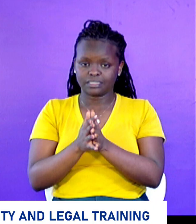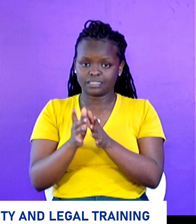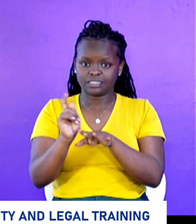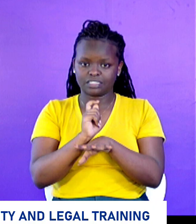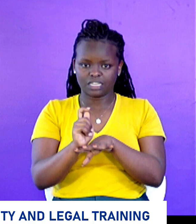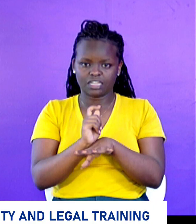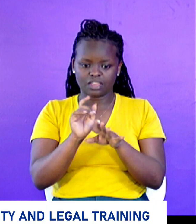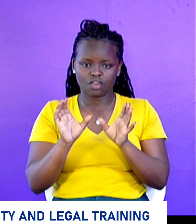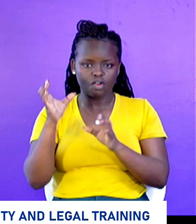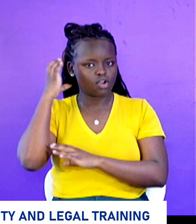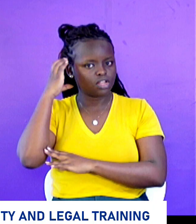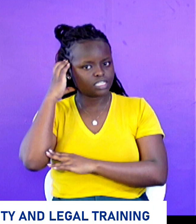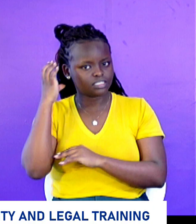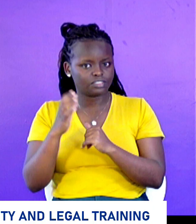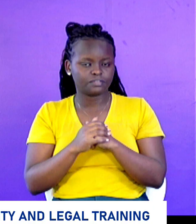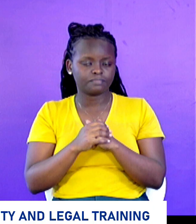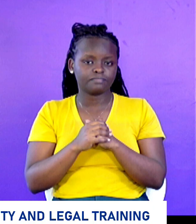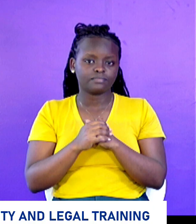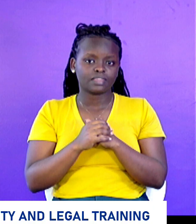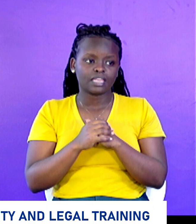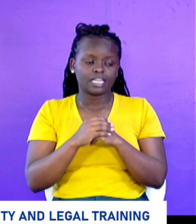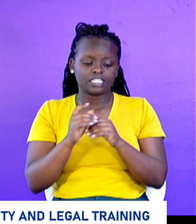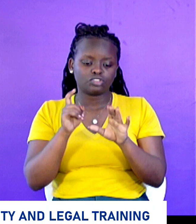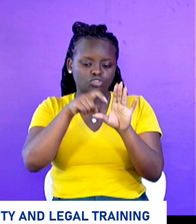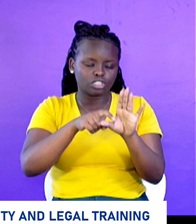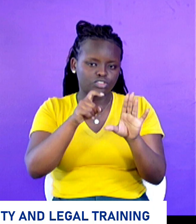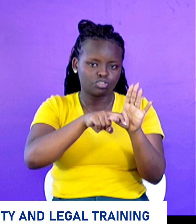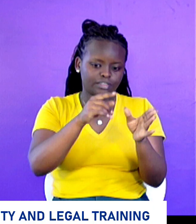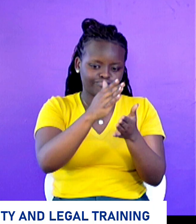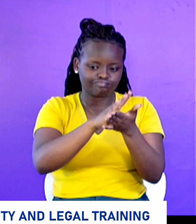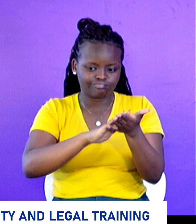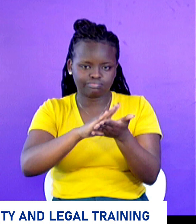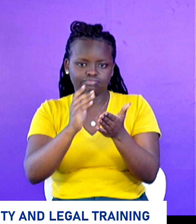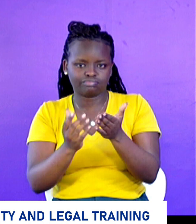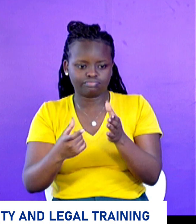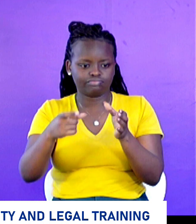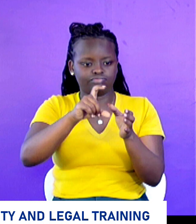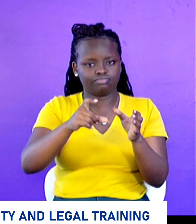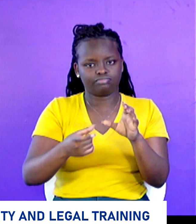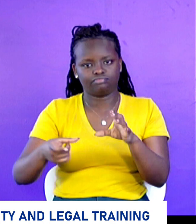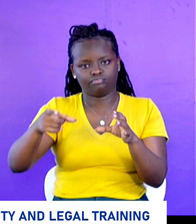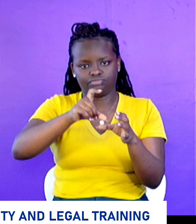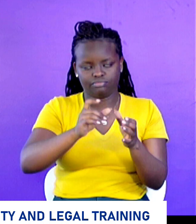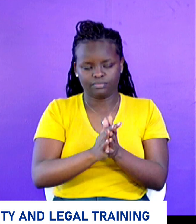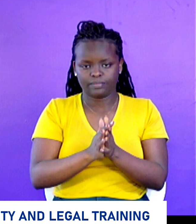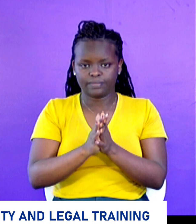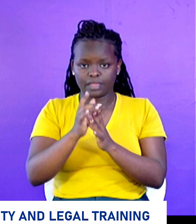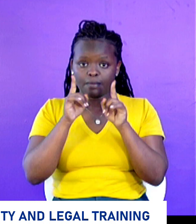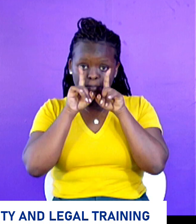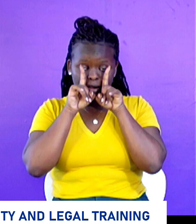officers expected to join in phases. Murkomen said the government is committed to ensuring